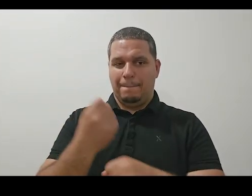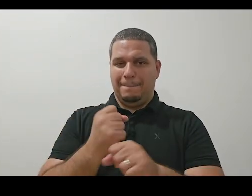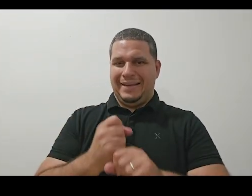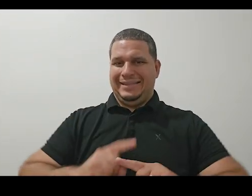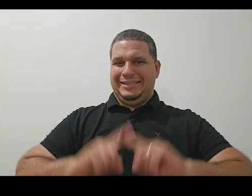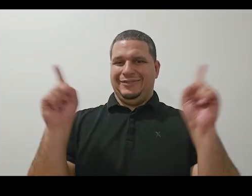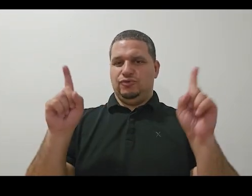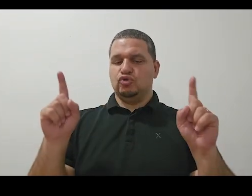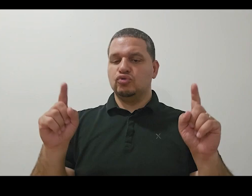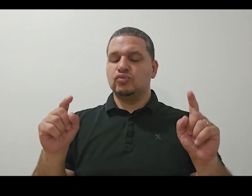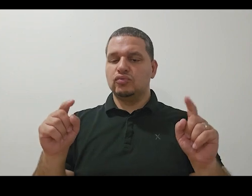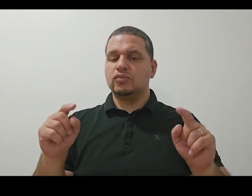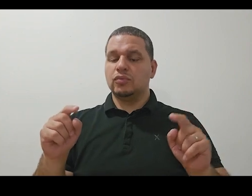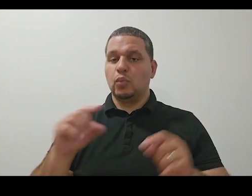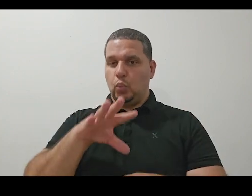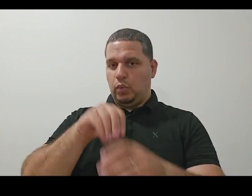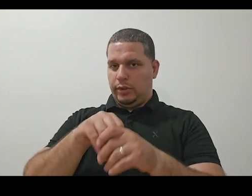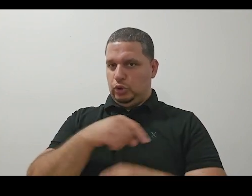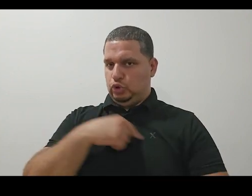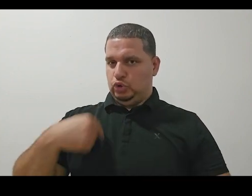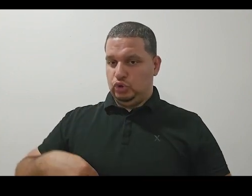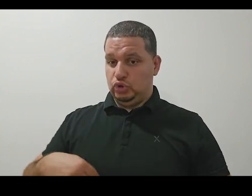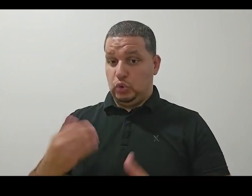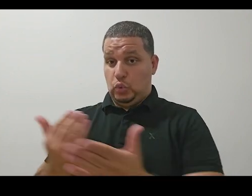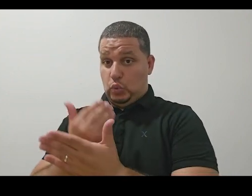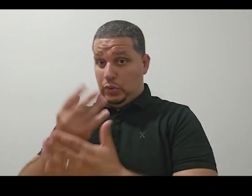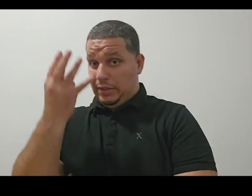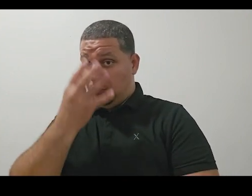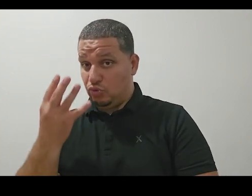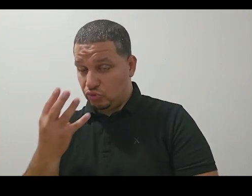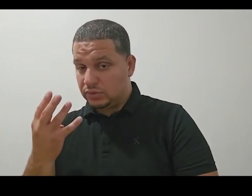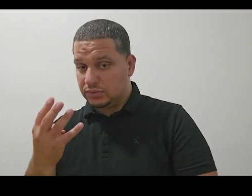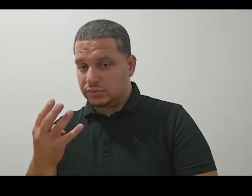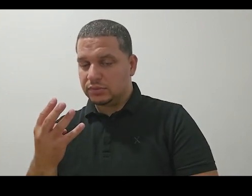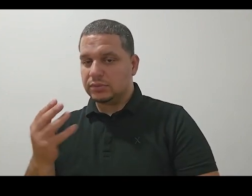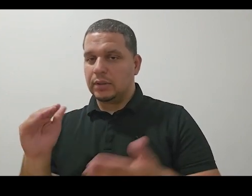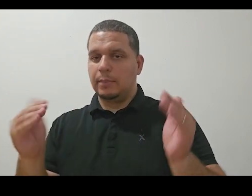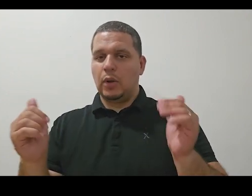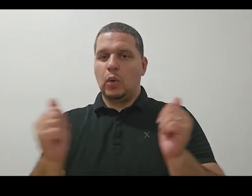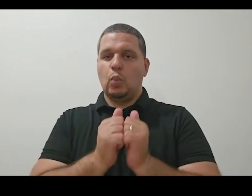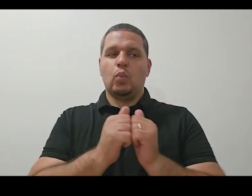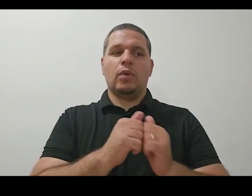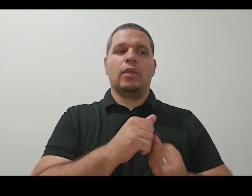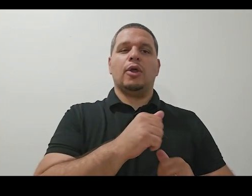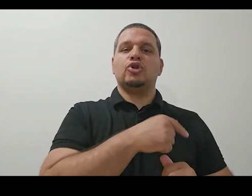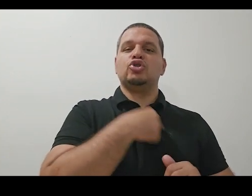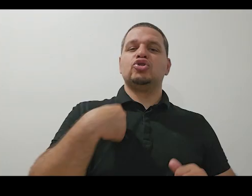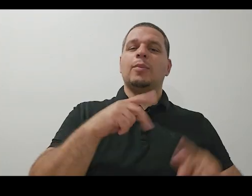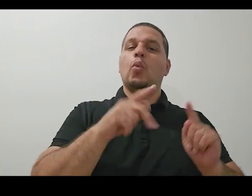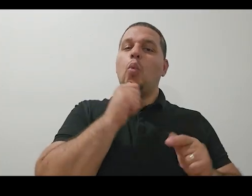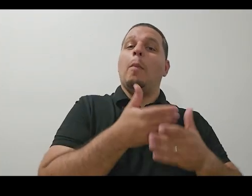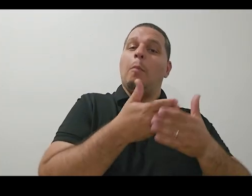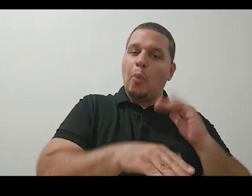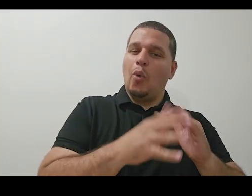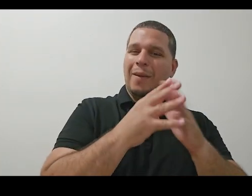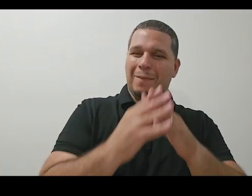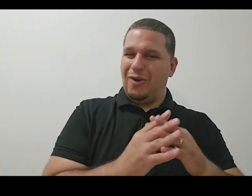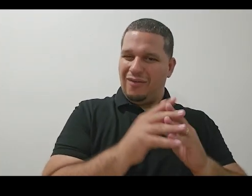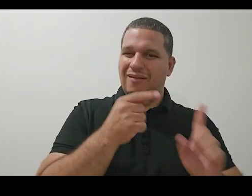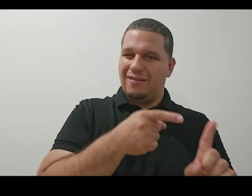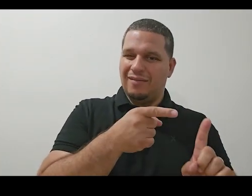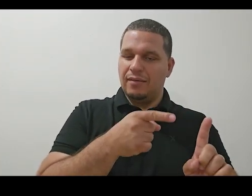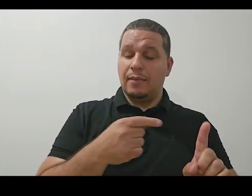distinction between like within the Chinese community, the new immigrants versus the Chinese Americans. Because in my